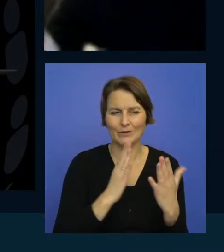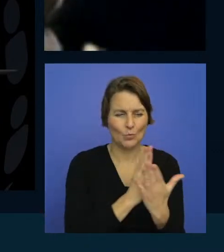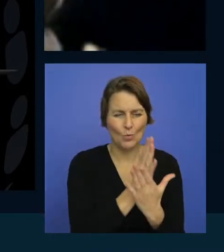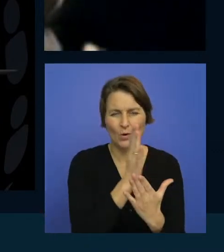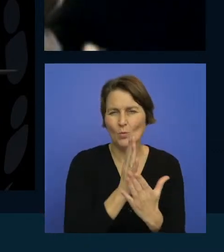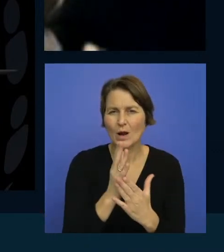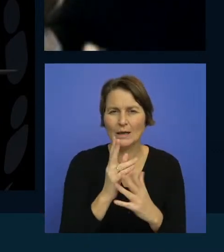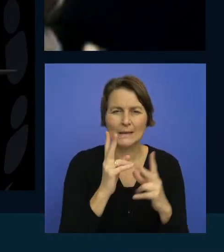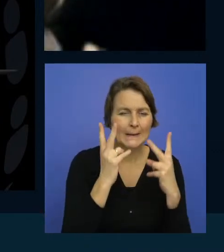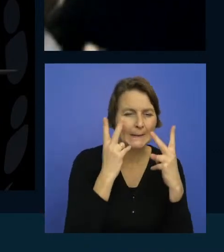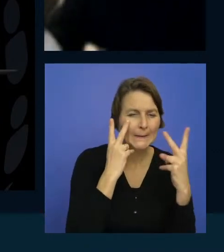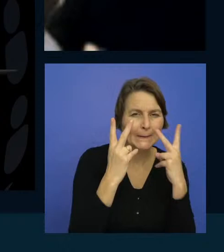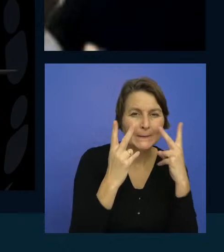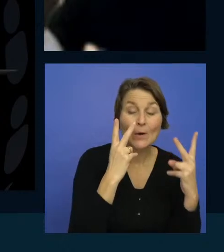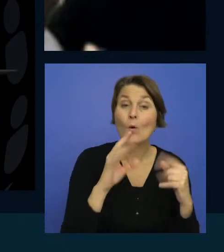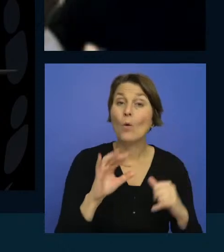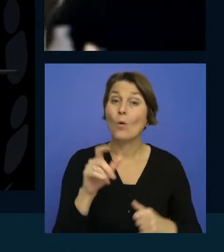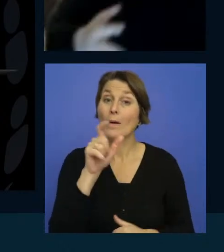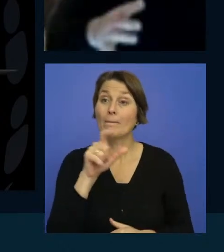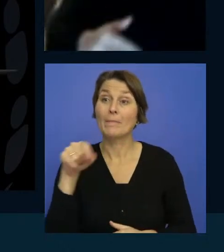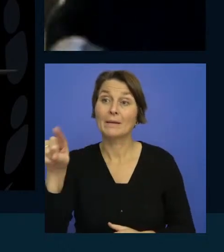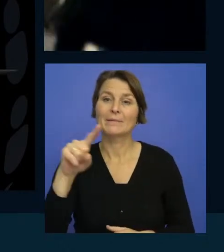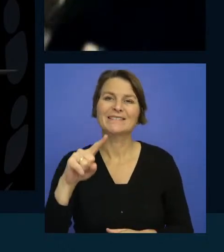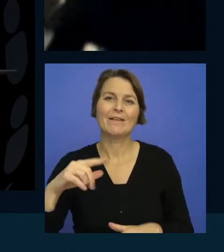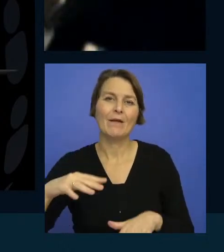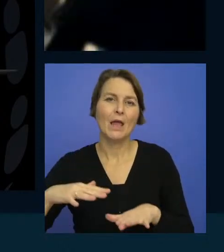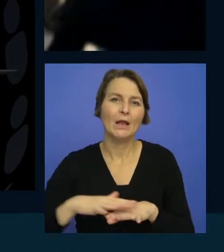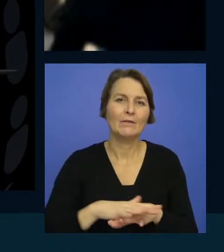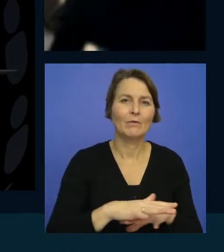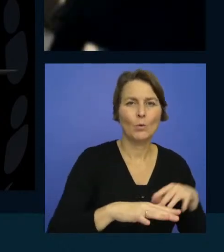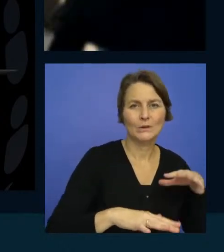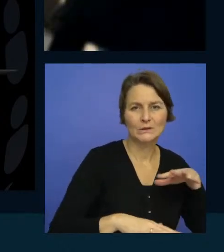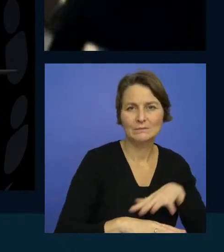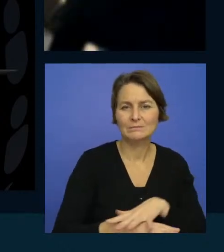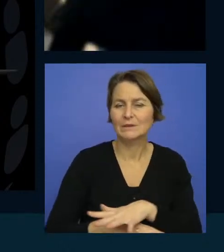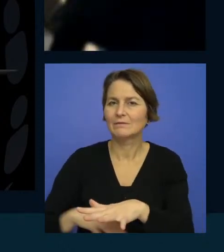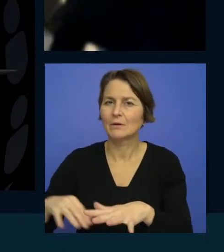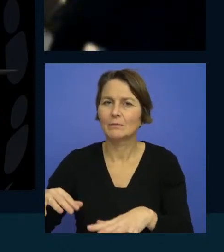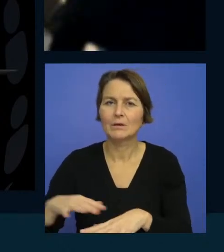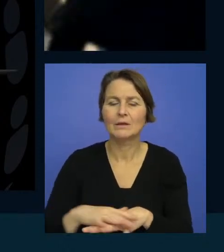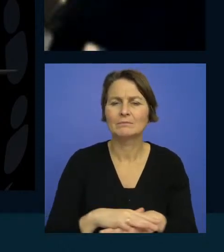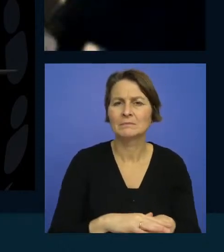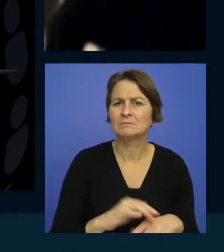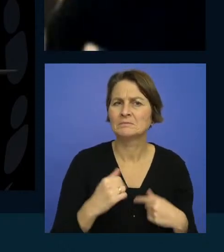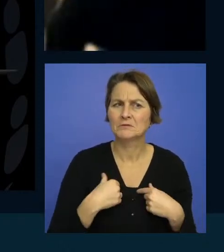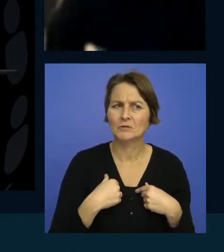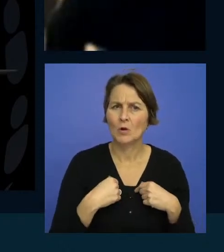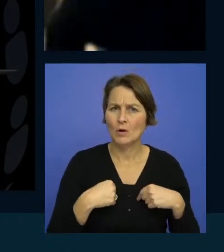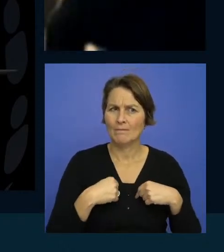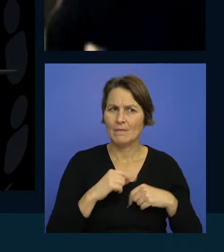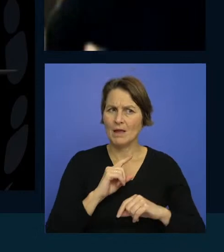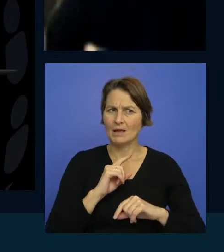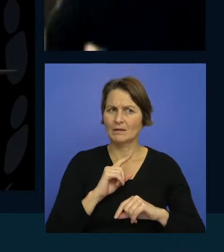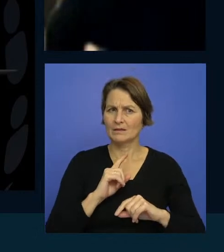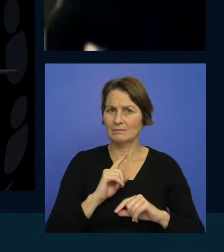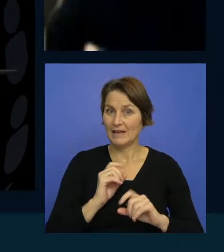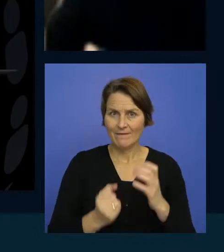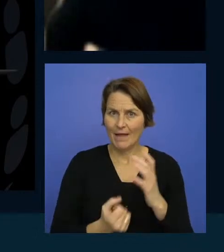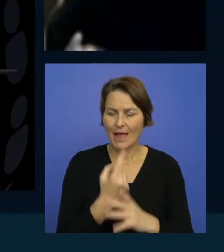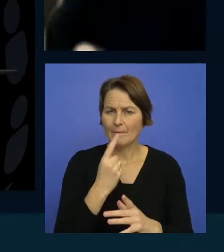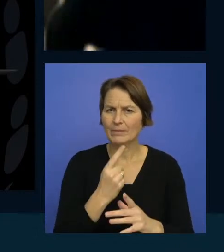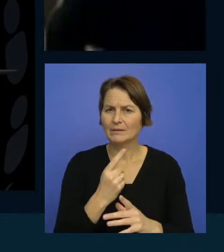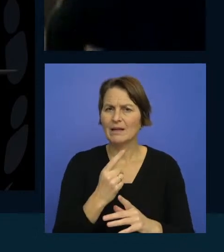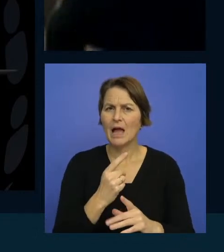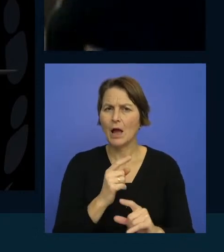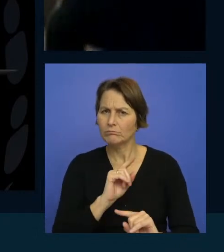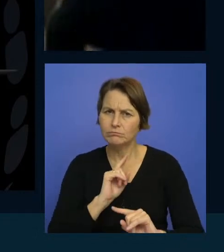these influencers' collaboration patterns changing response in terms of the disruption? And of course,